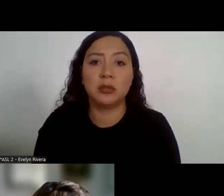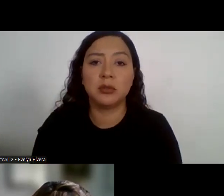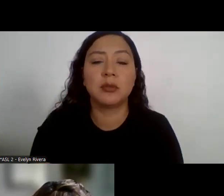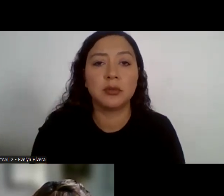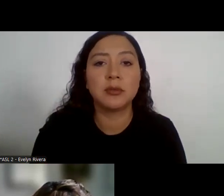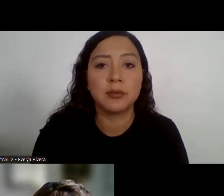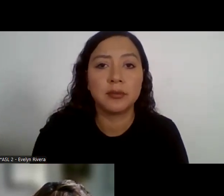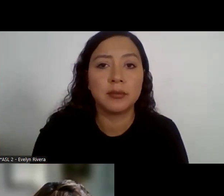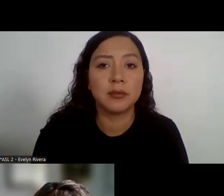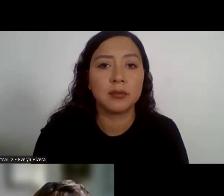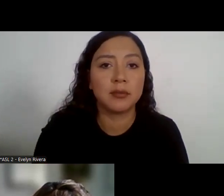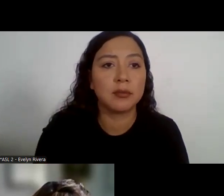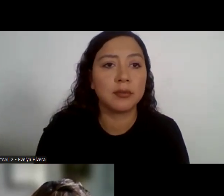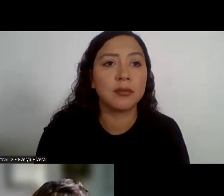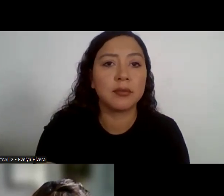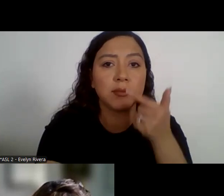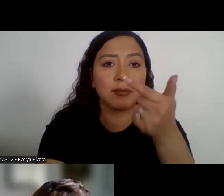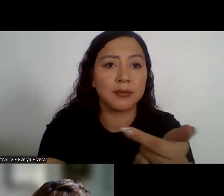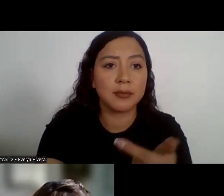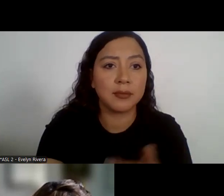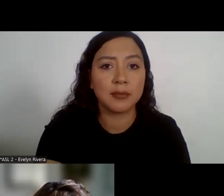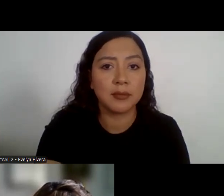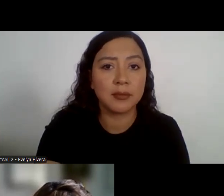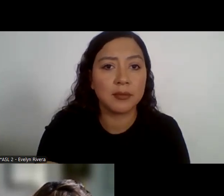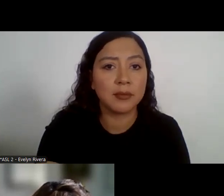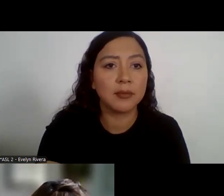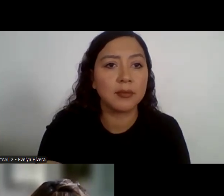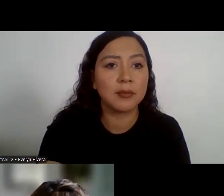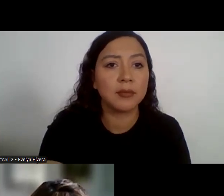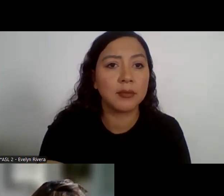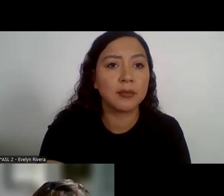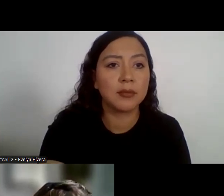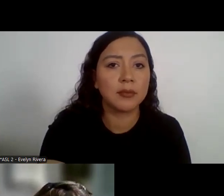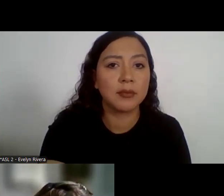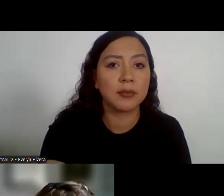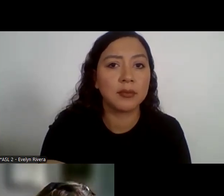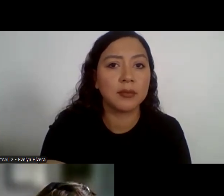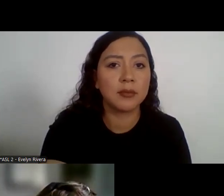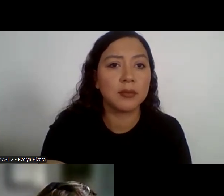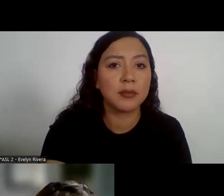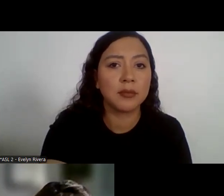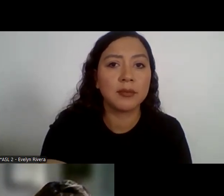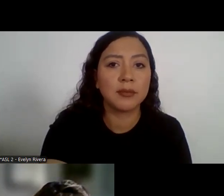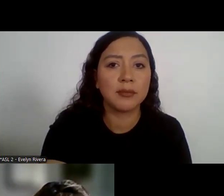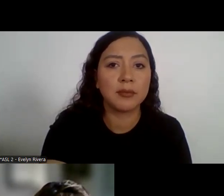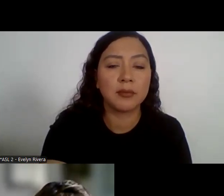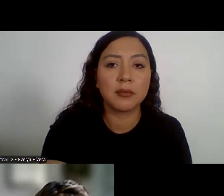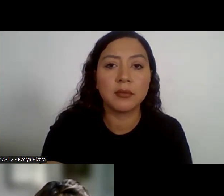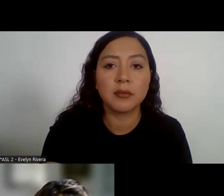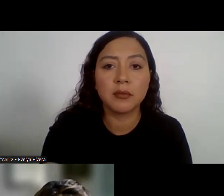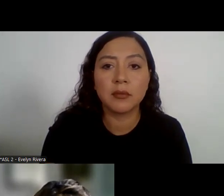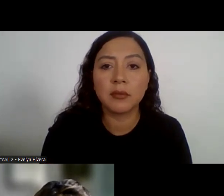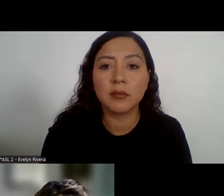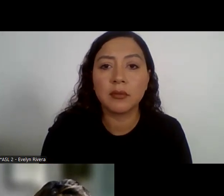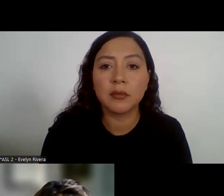navigate successfully this. And then also, I think one of the things that we've been looking at are what are specific to different kind of waves of migrants or waves of kind